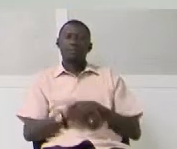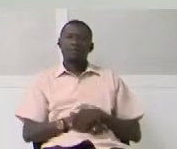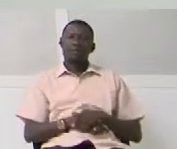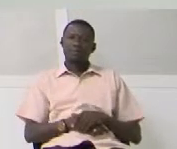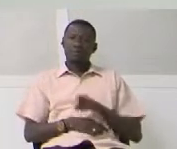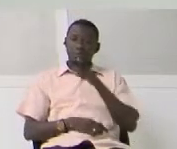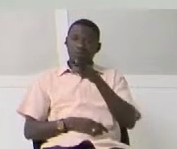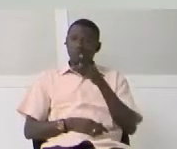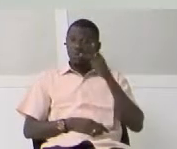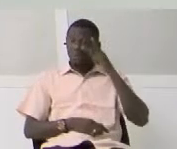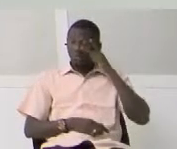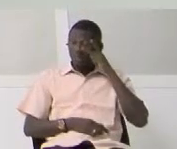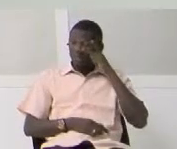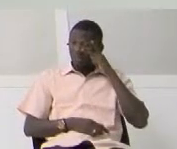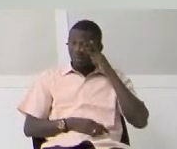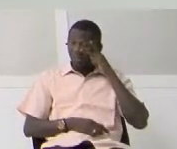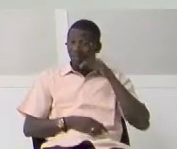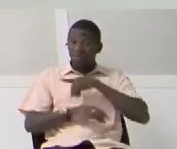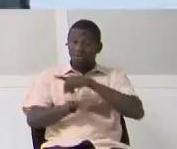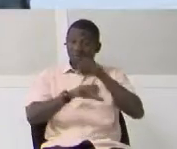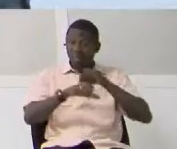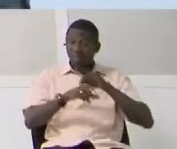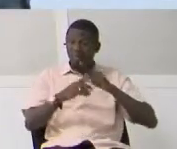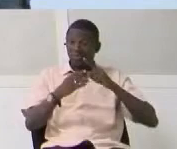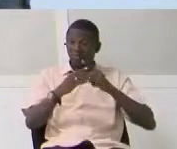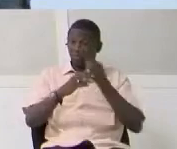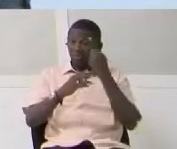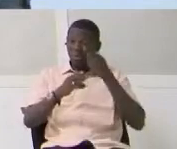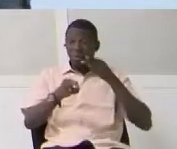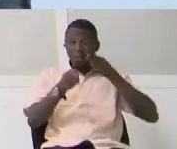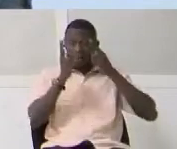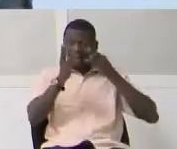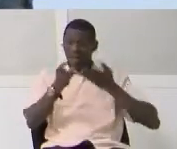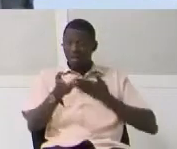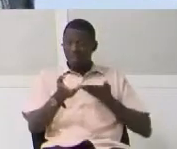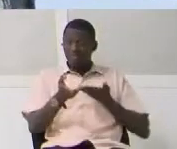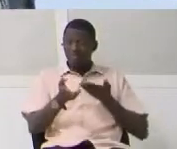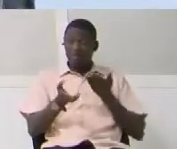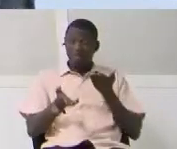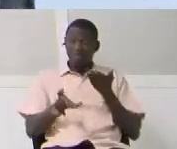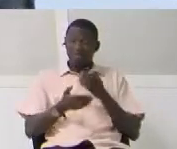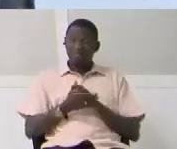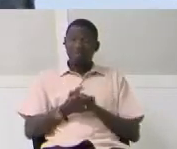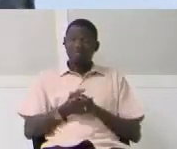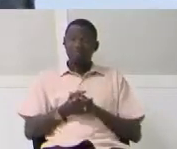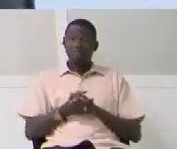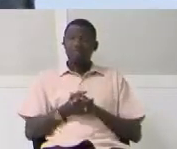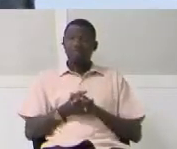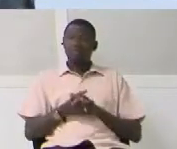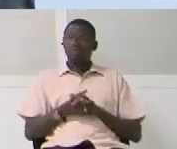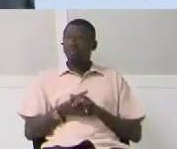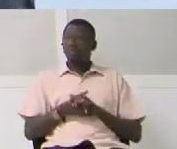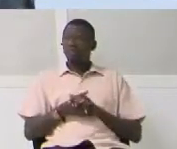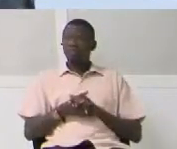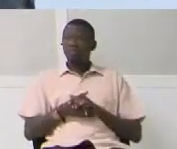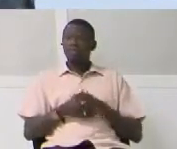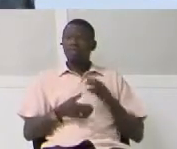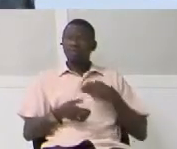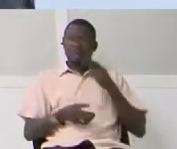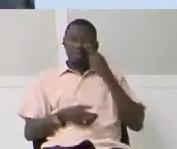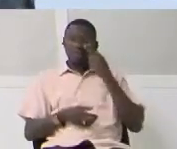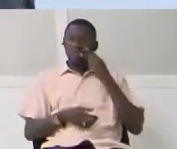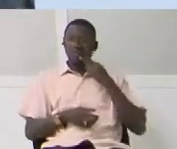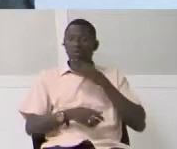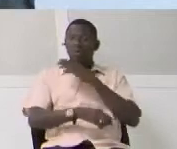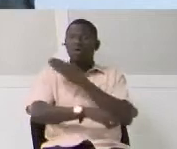wounds yow gis na gañu ci loxo bi I saw the wounds ñaari pax mu ngi nekkon ci ganawam bi at the hand